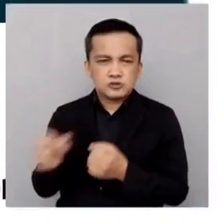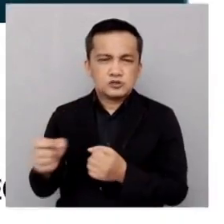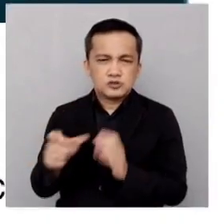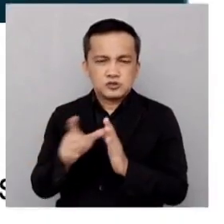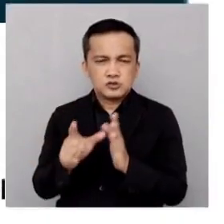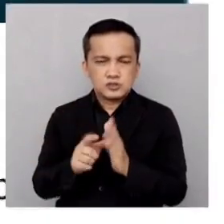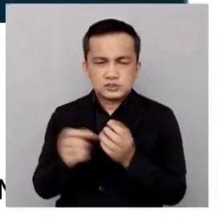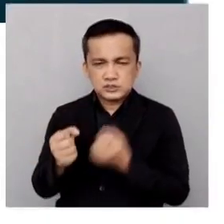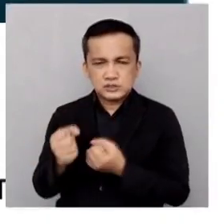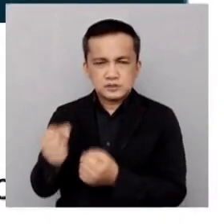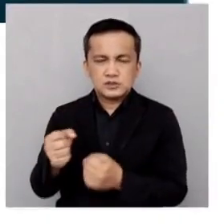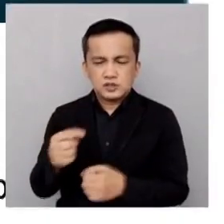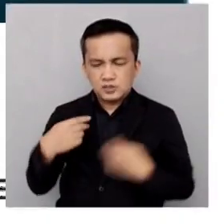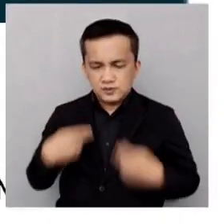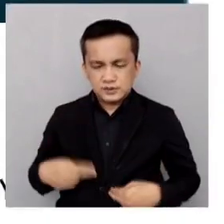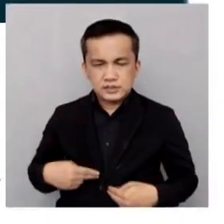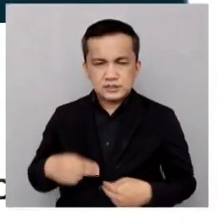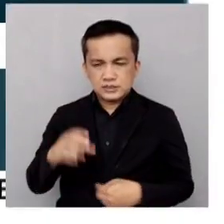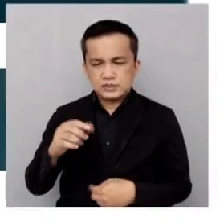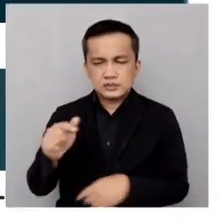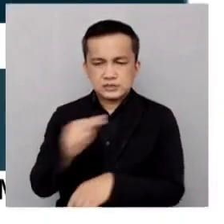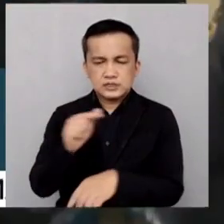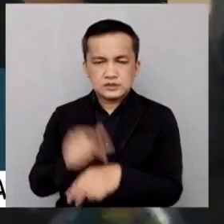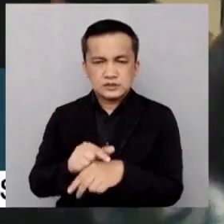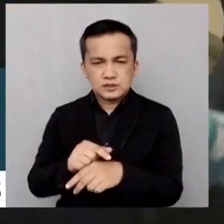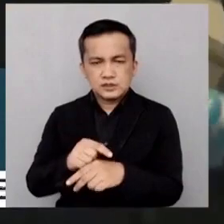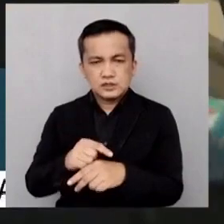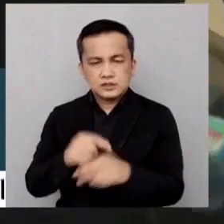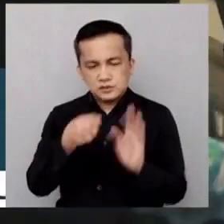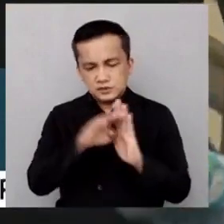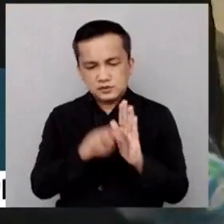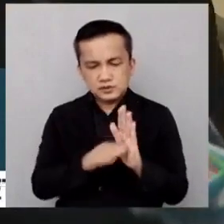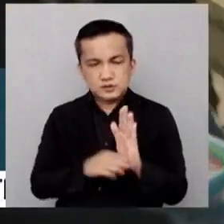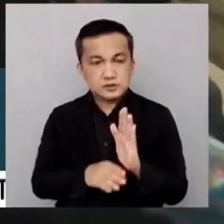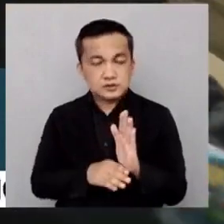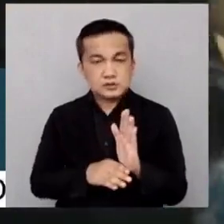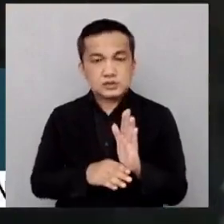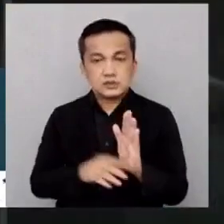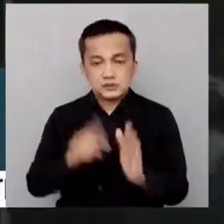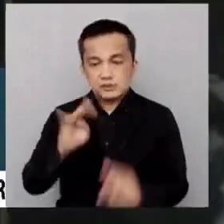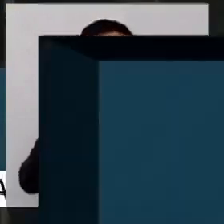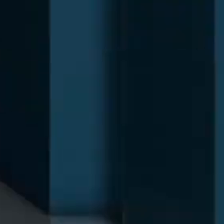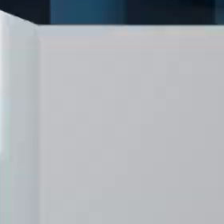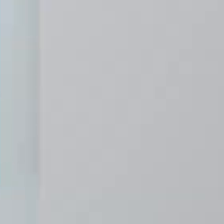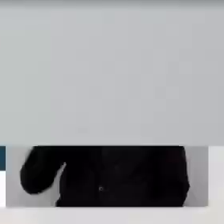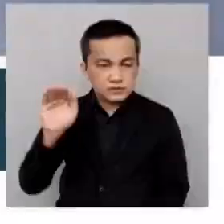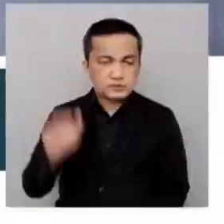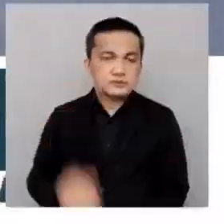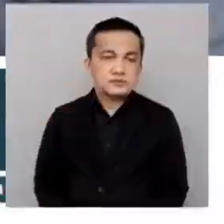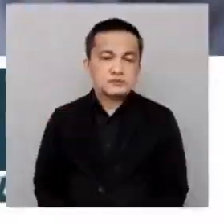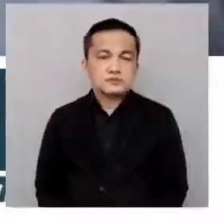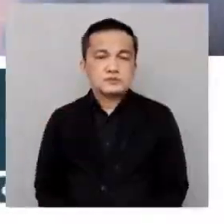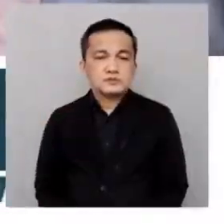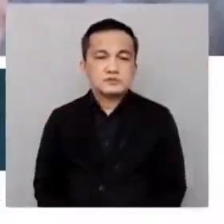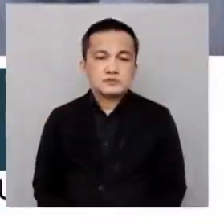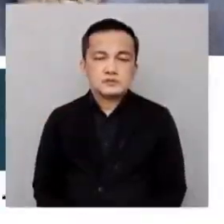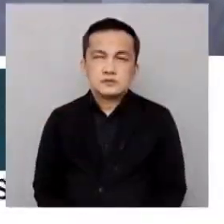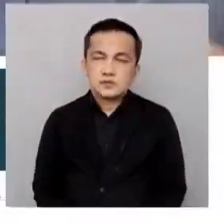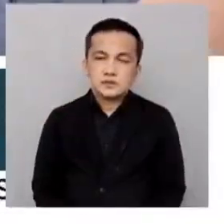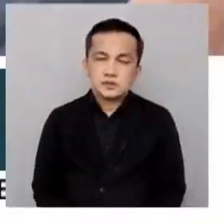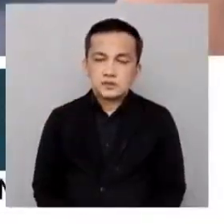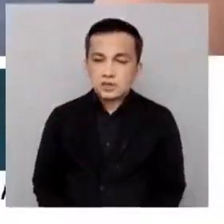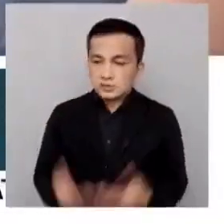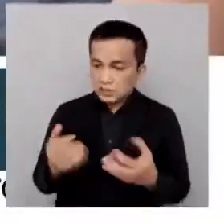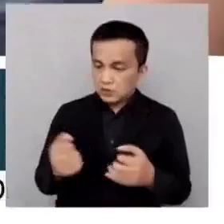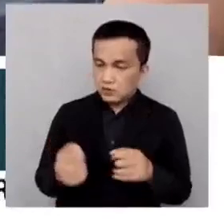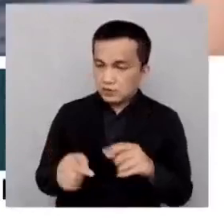humanitarian grounds were actually cited in their bail petition. I just like to also point out that